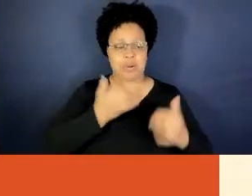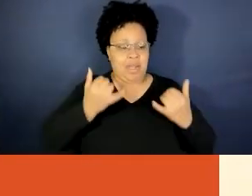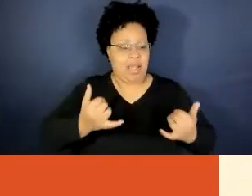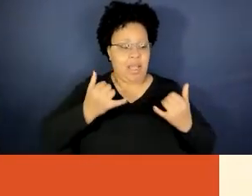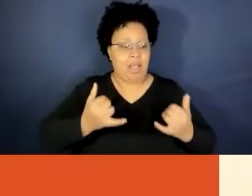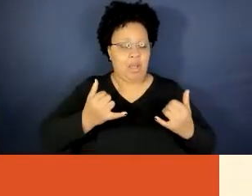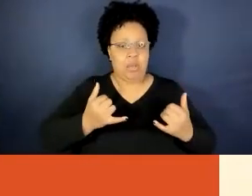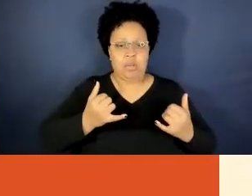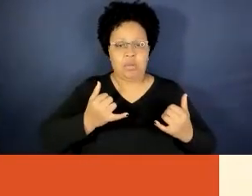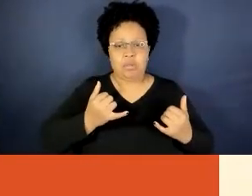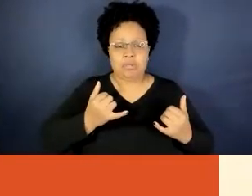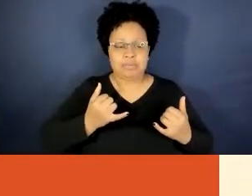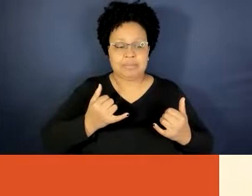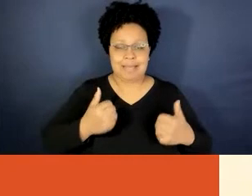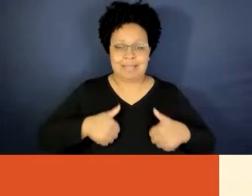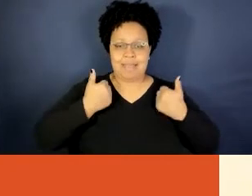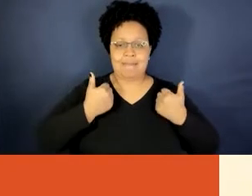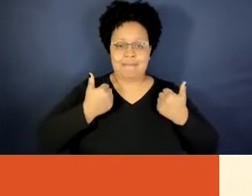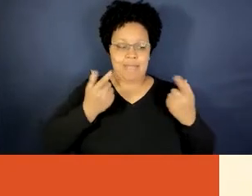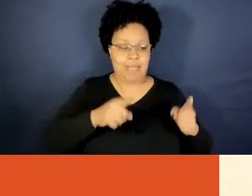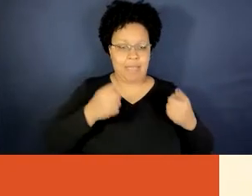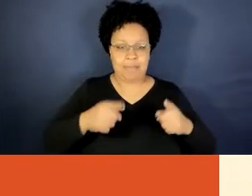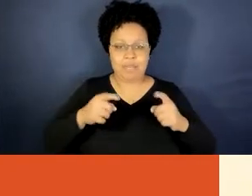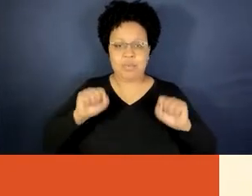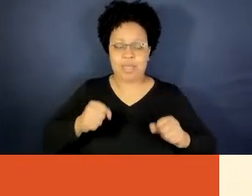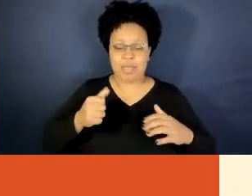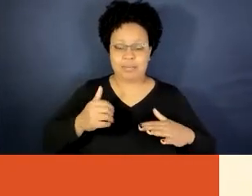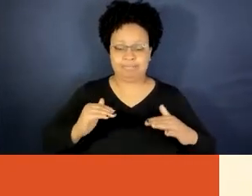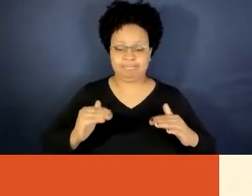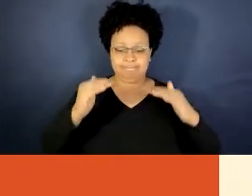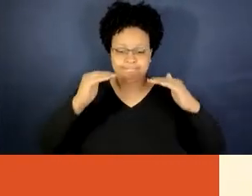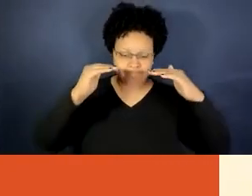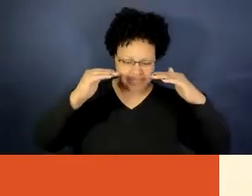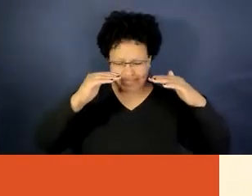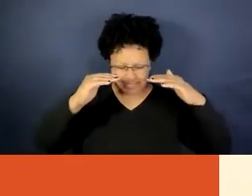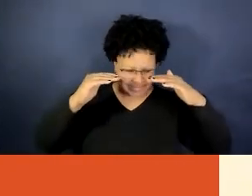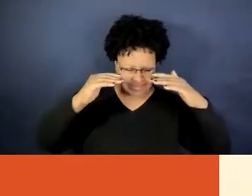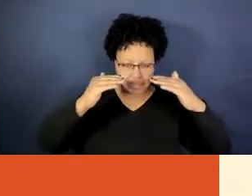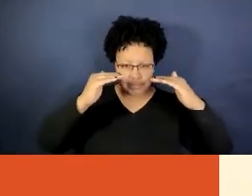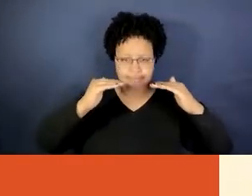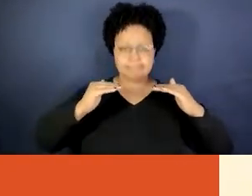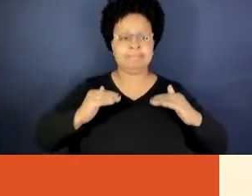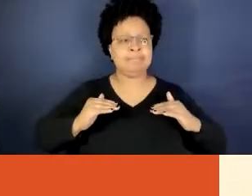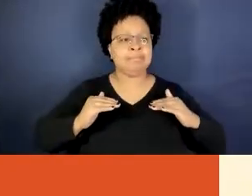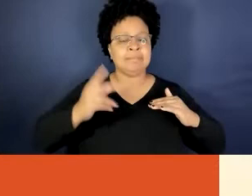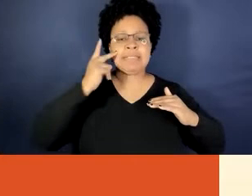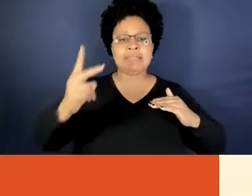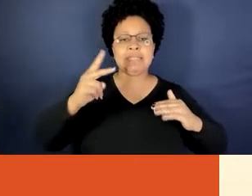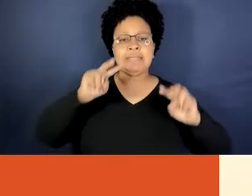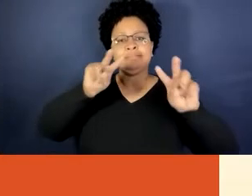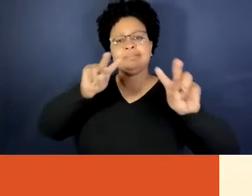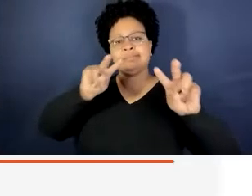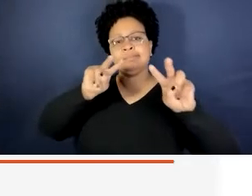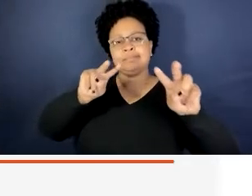tough, but you can rise above it when you have hope. Hope gives you the foresight and the insight that things will